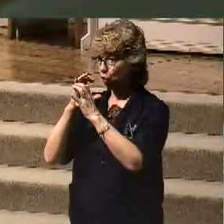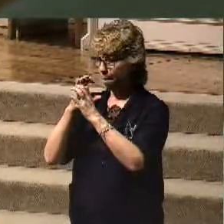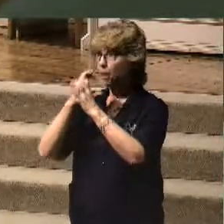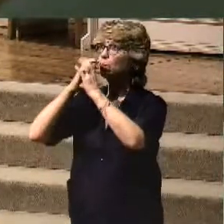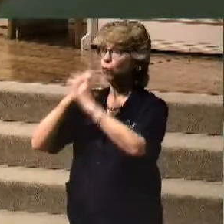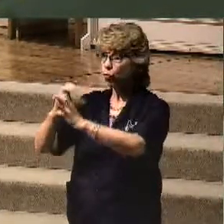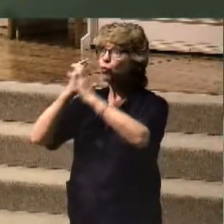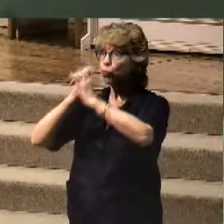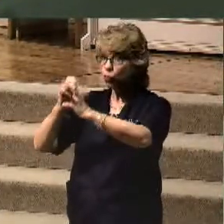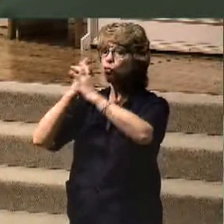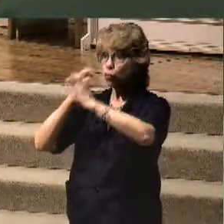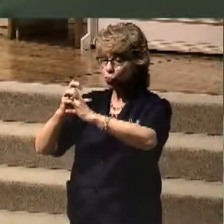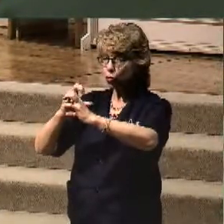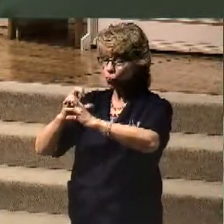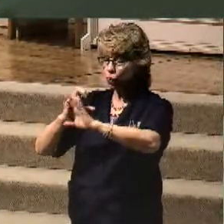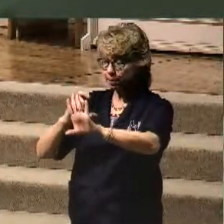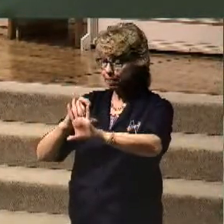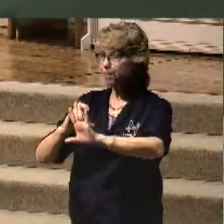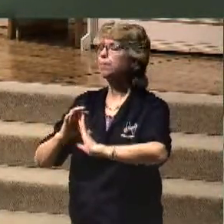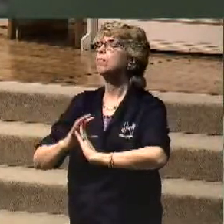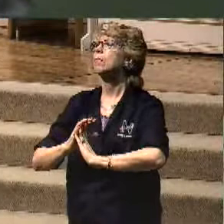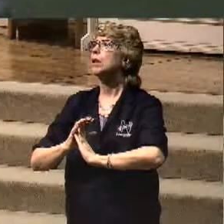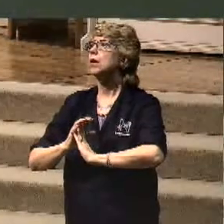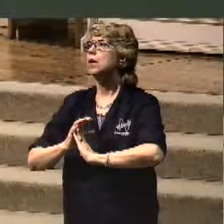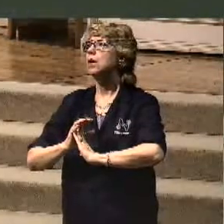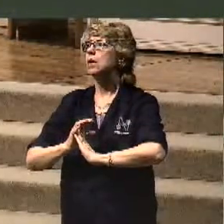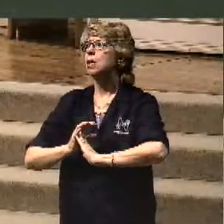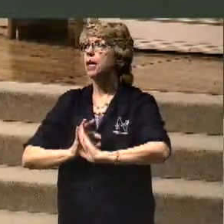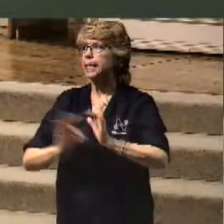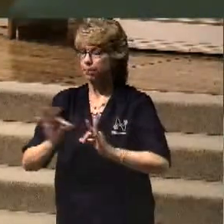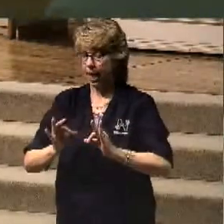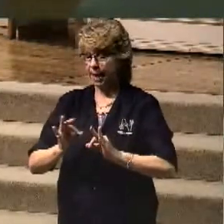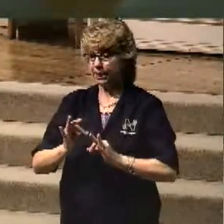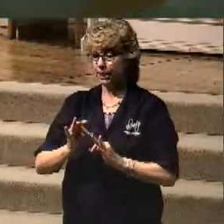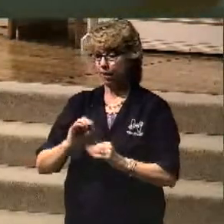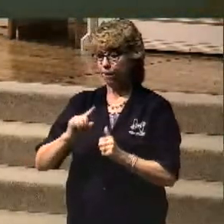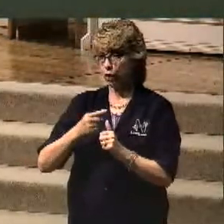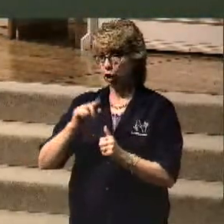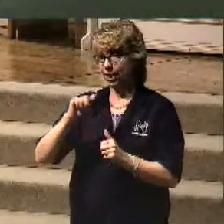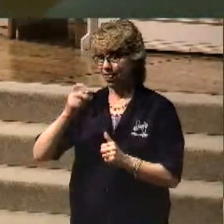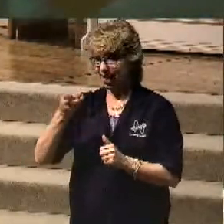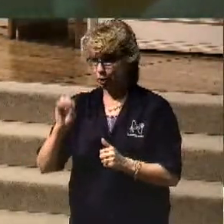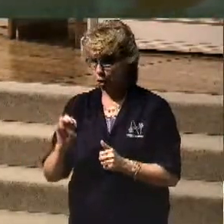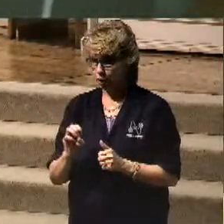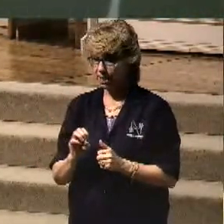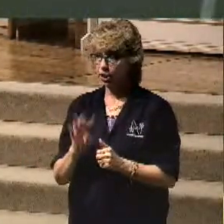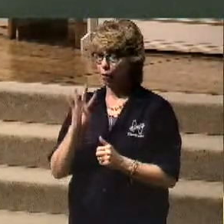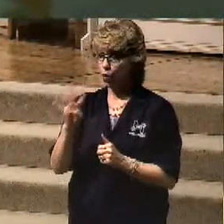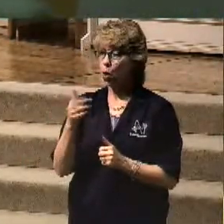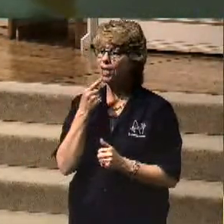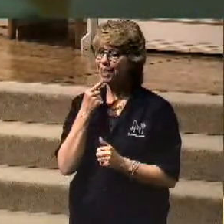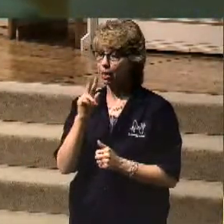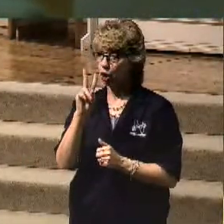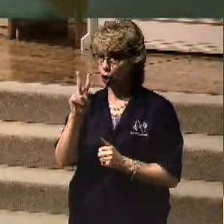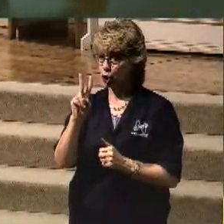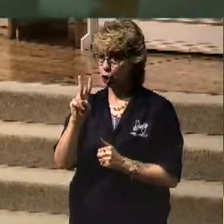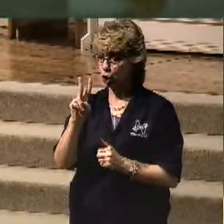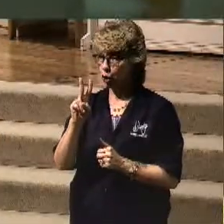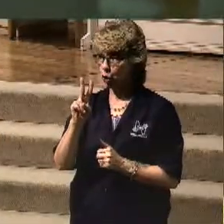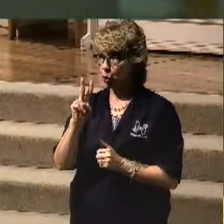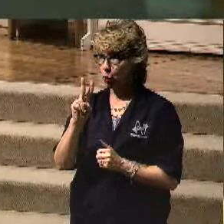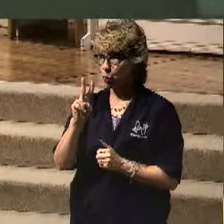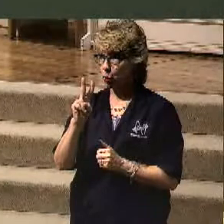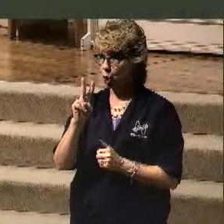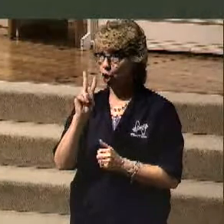okay? Now, it tells us in 1 Thessalonians 4 that there's two resurrections, right? Not two